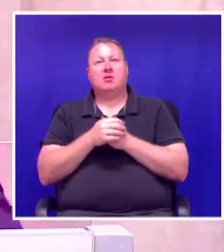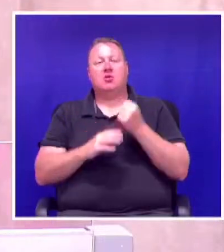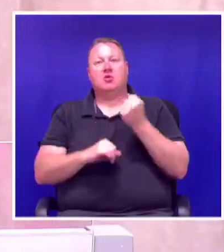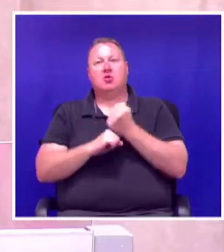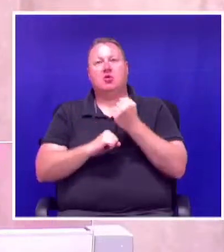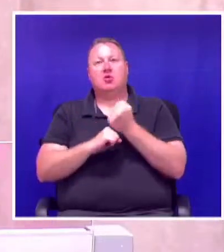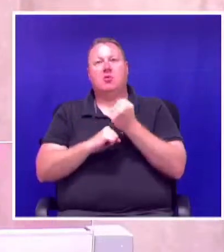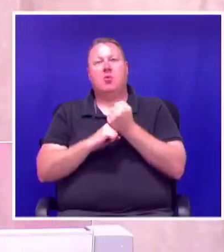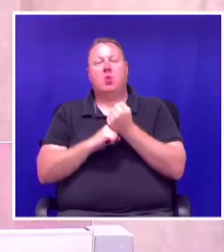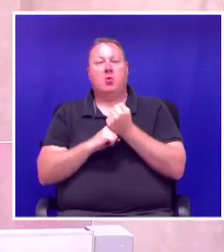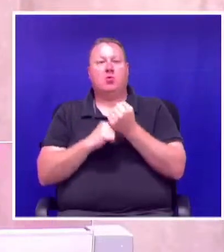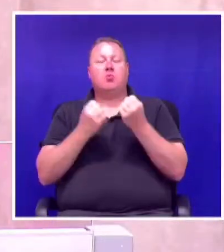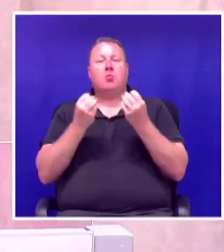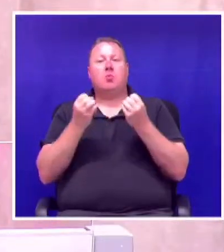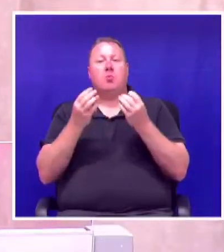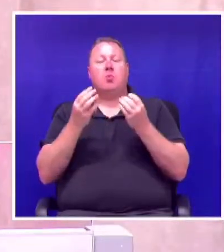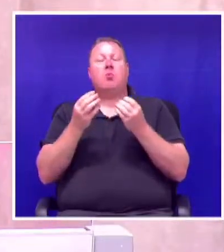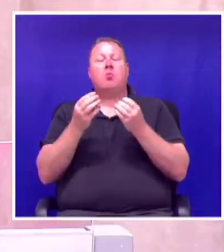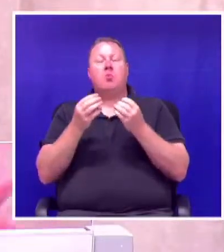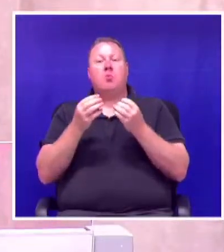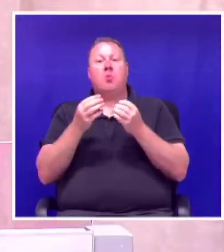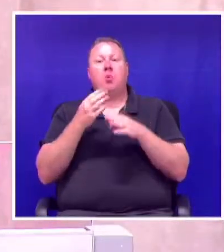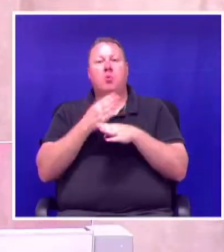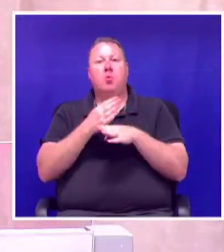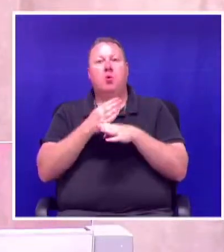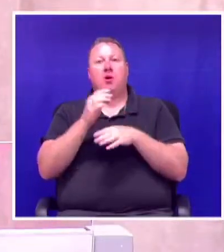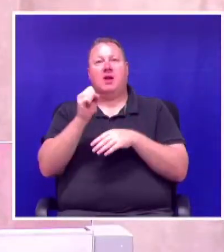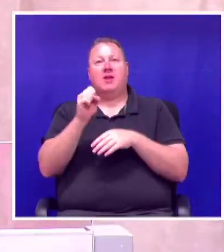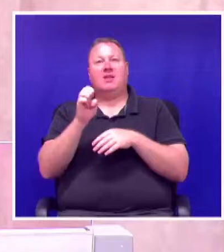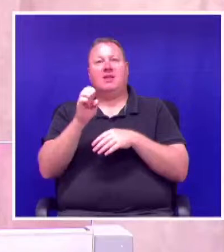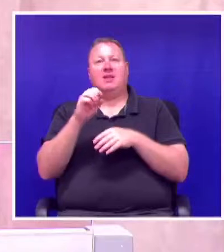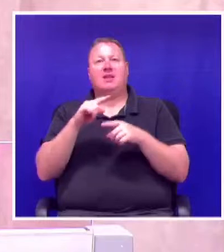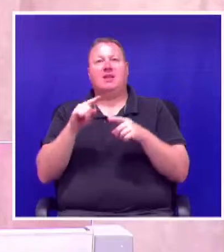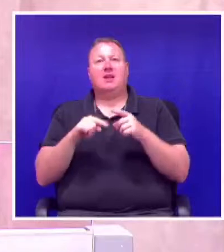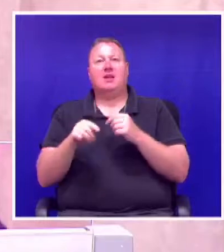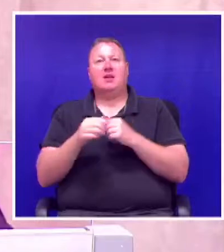these enterprises in the SCZ. So yes, Honourable Member,